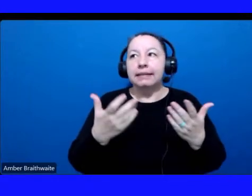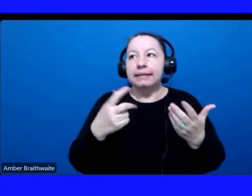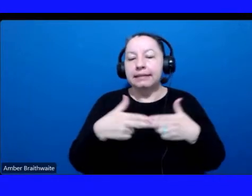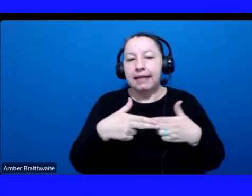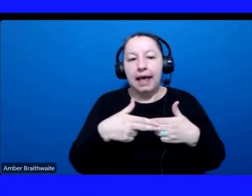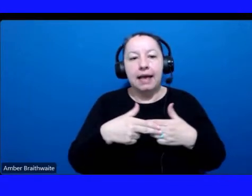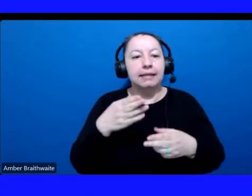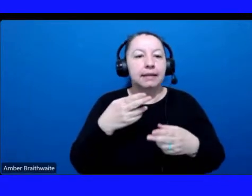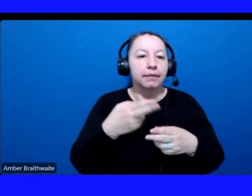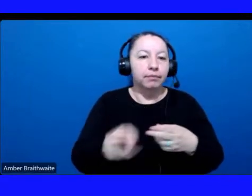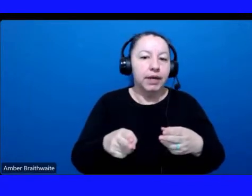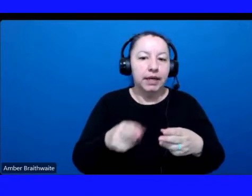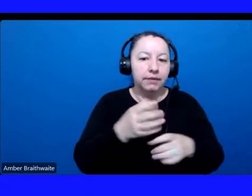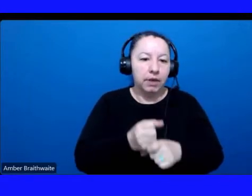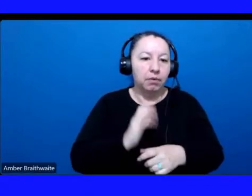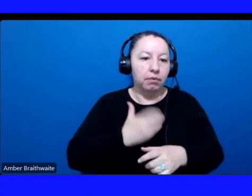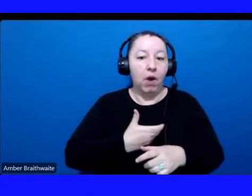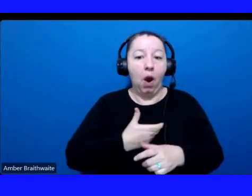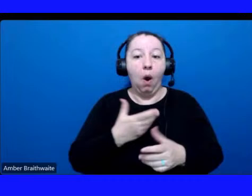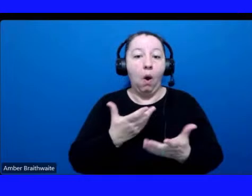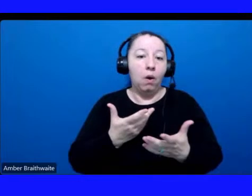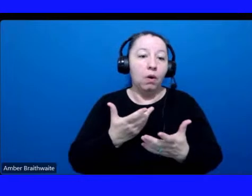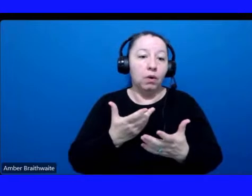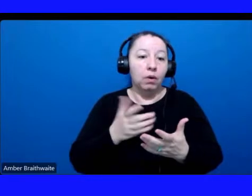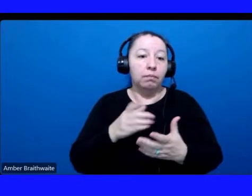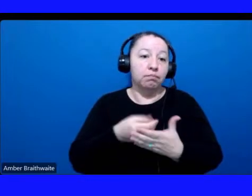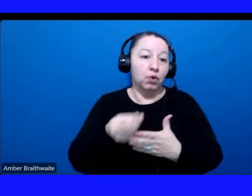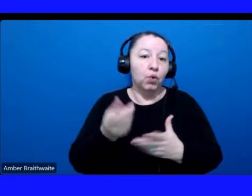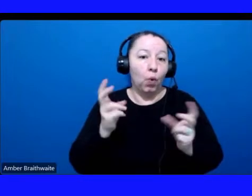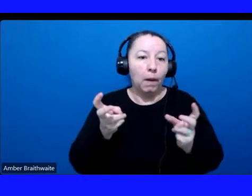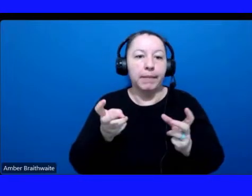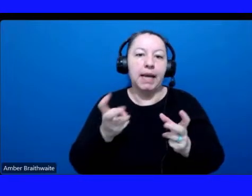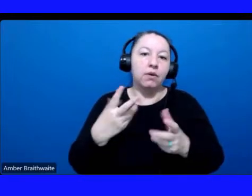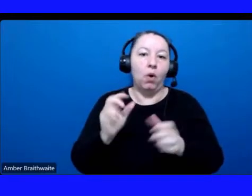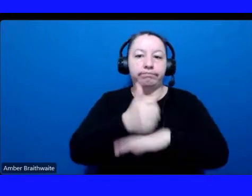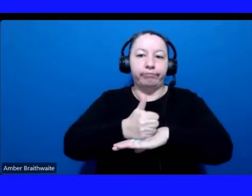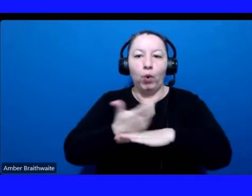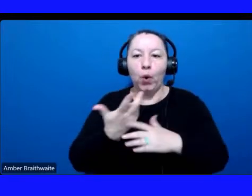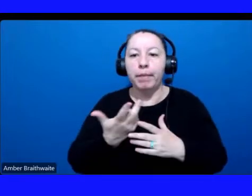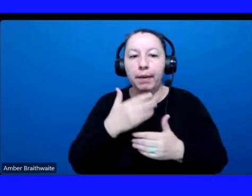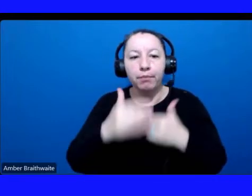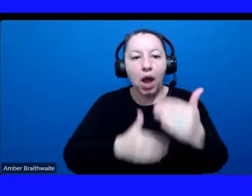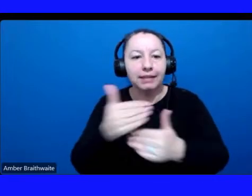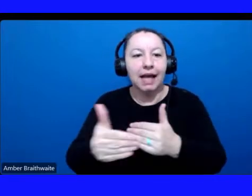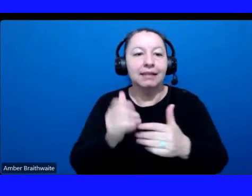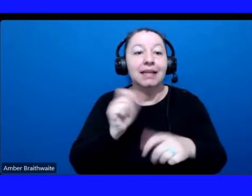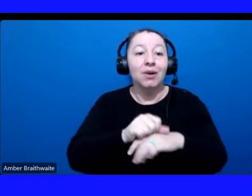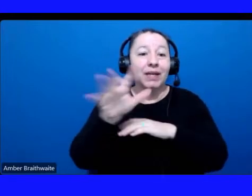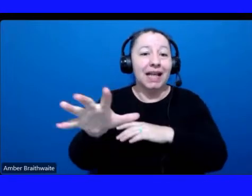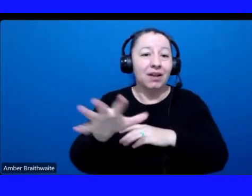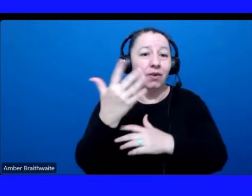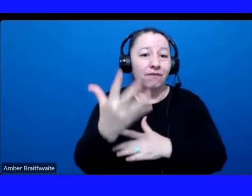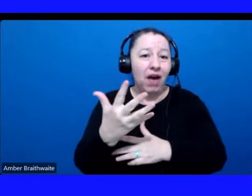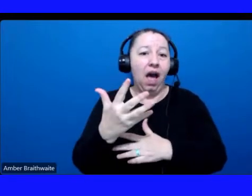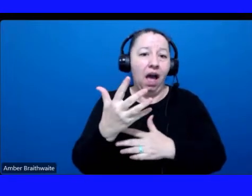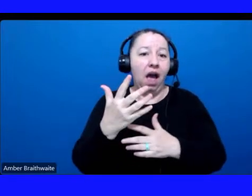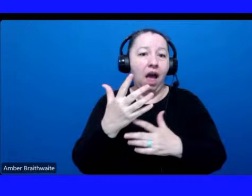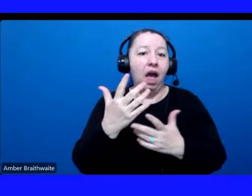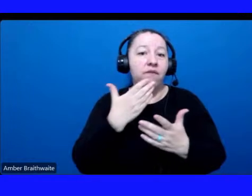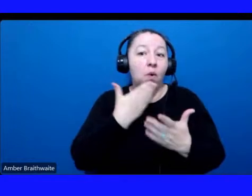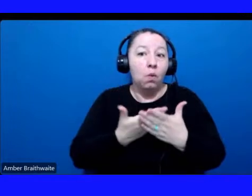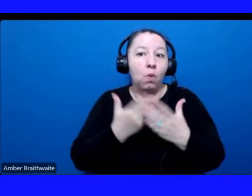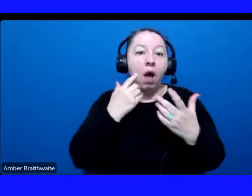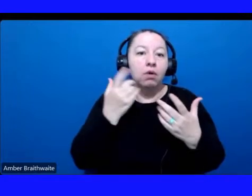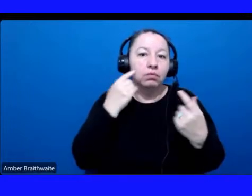So as EAC is the incumbent, we're very familiar with and satisfied with the quality of services they're able to deliver. They